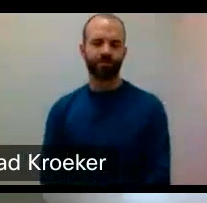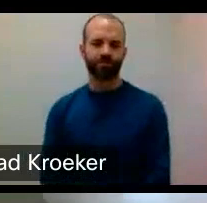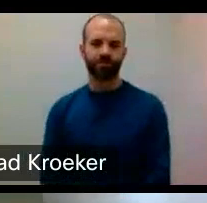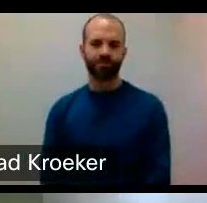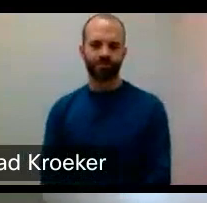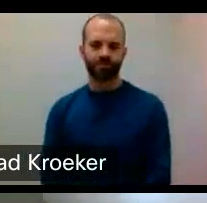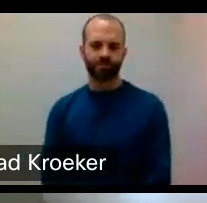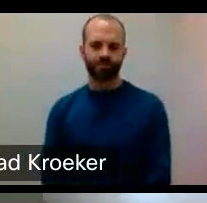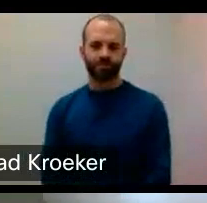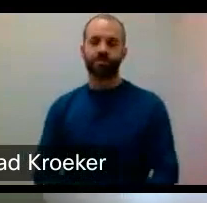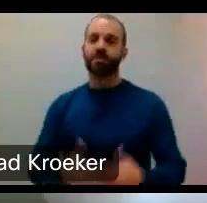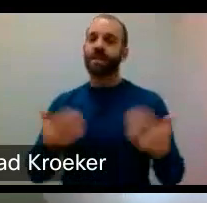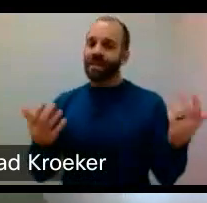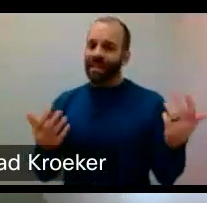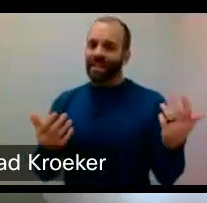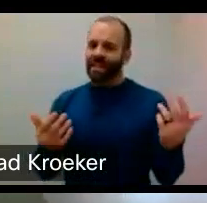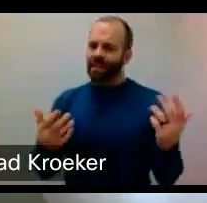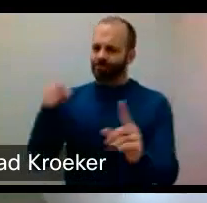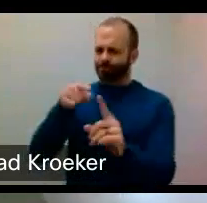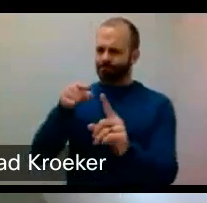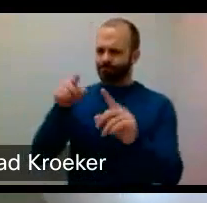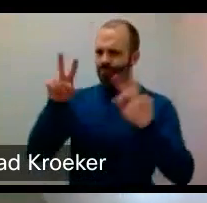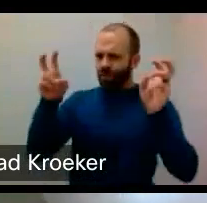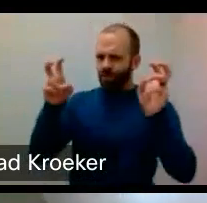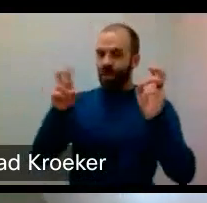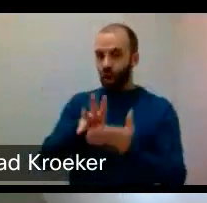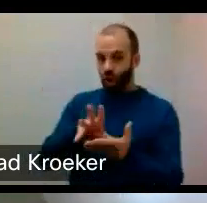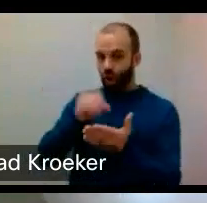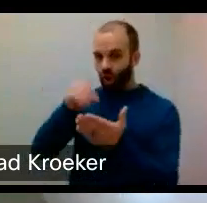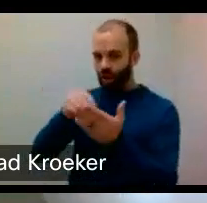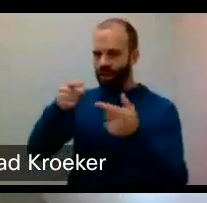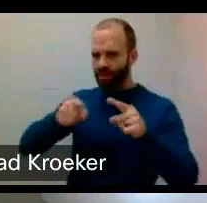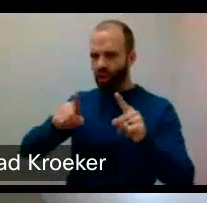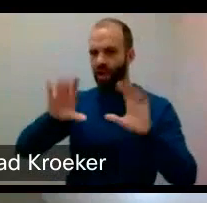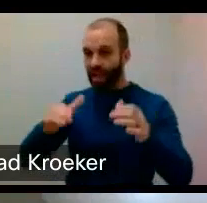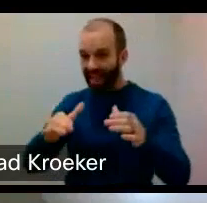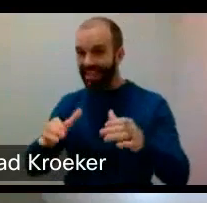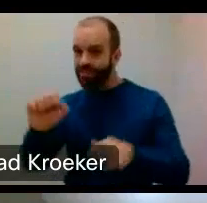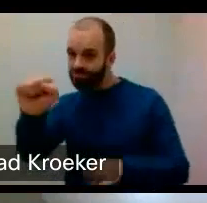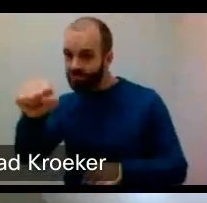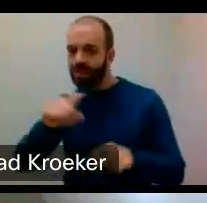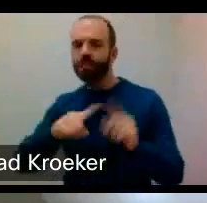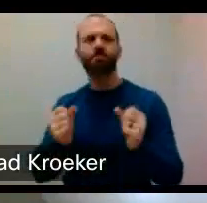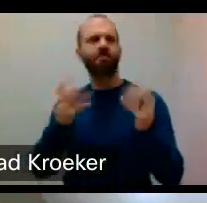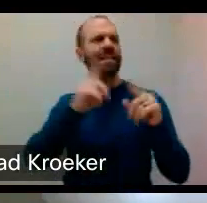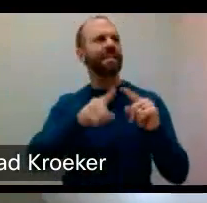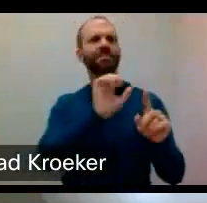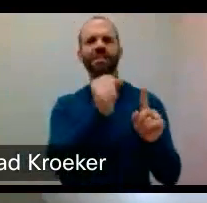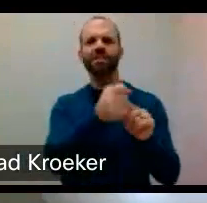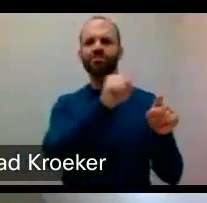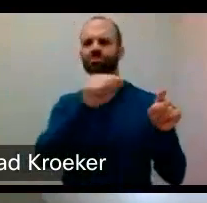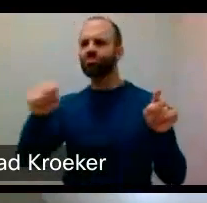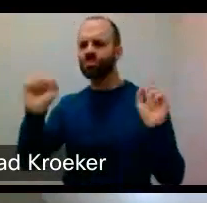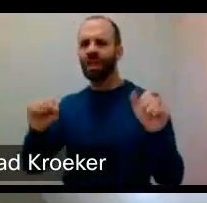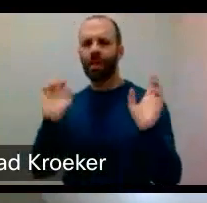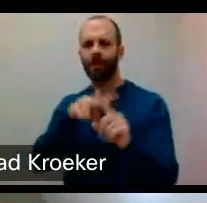And we're talking about learning as what happens in class, but remember, learning can happen in many, many different situations. It can